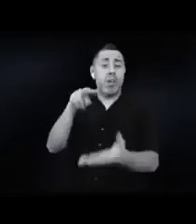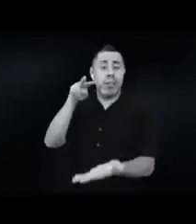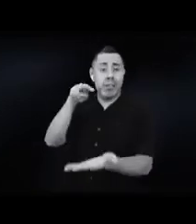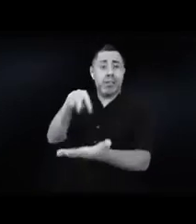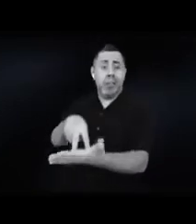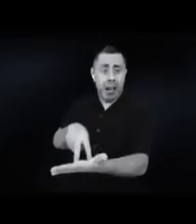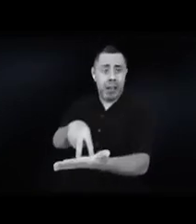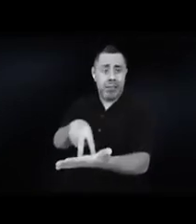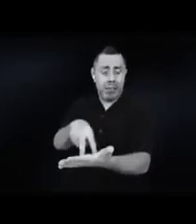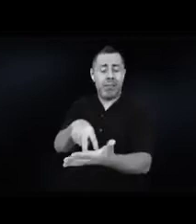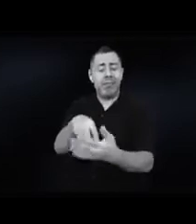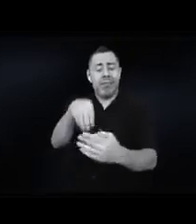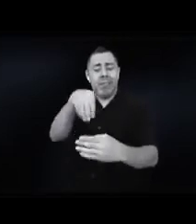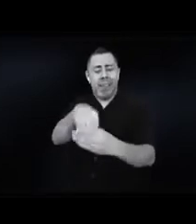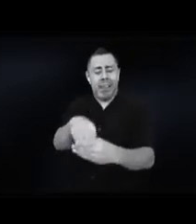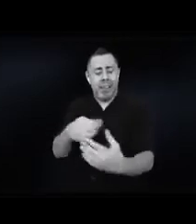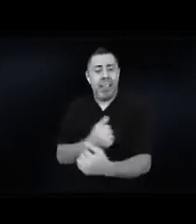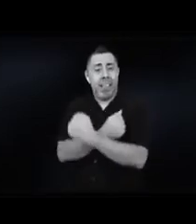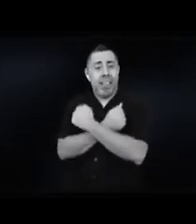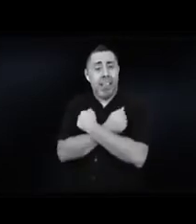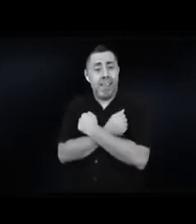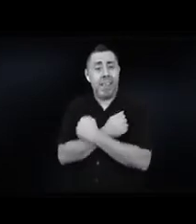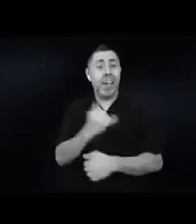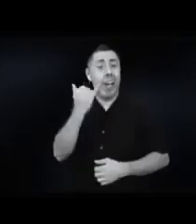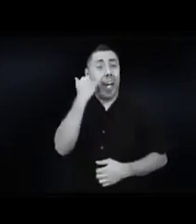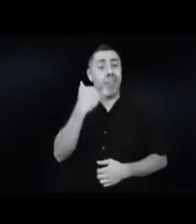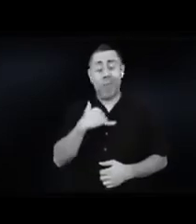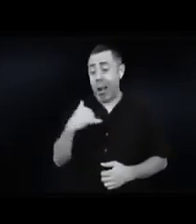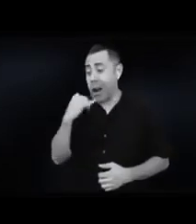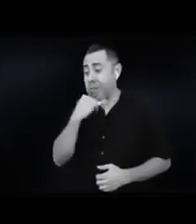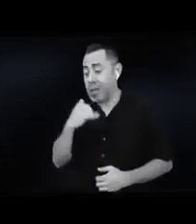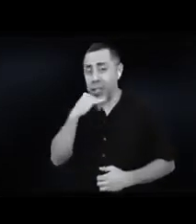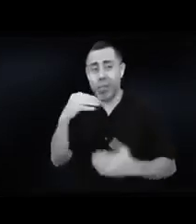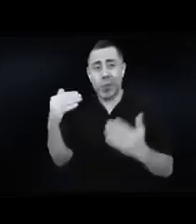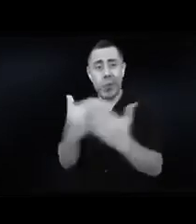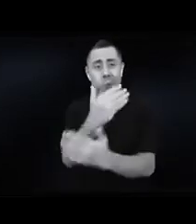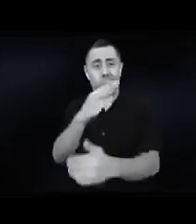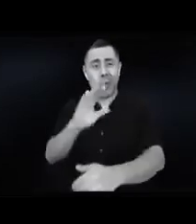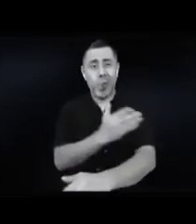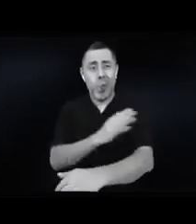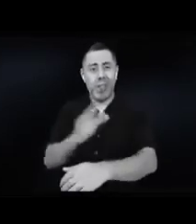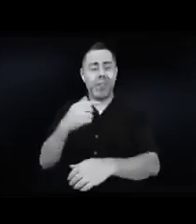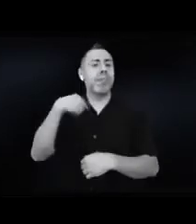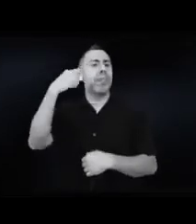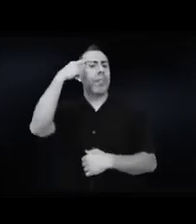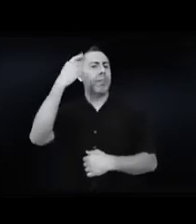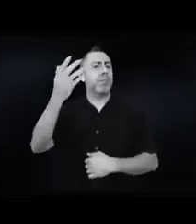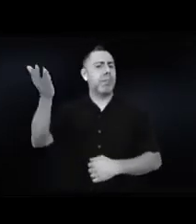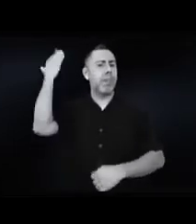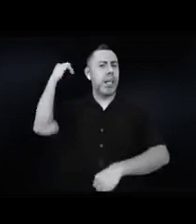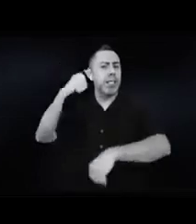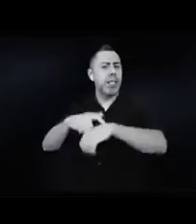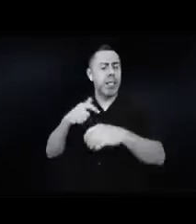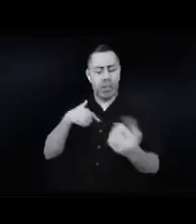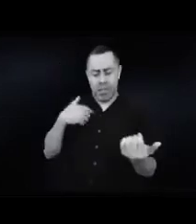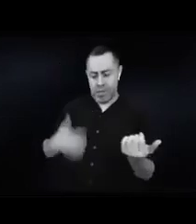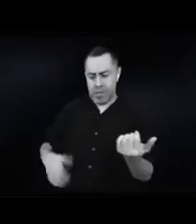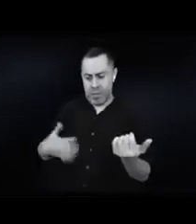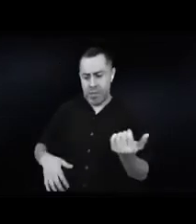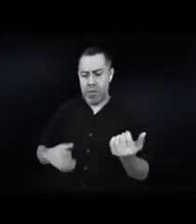up on it a bit, it's pretty new. I think the last time I played it was the day after I wrote